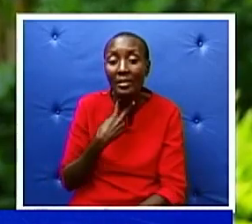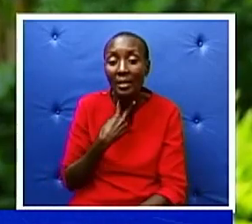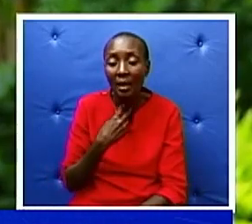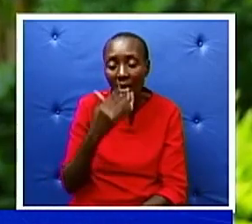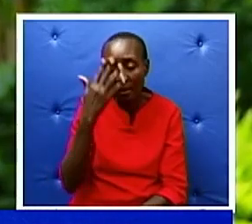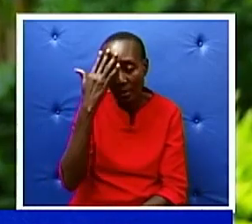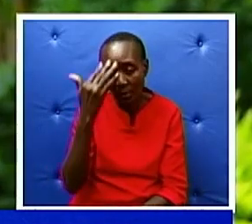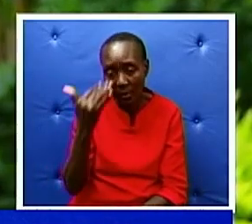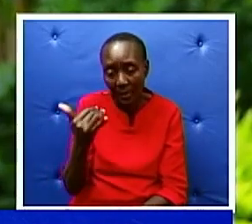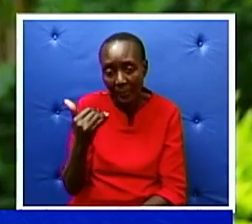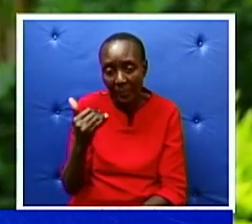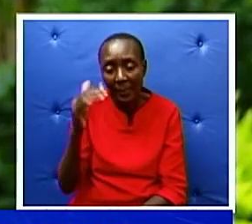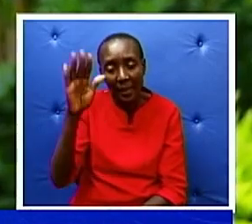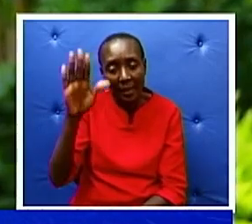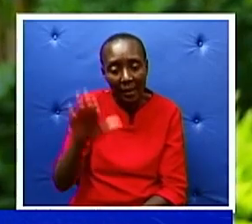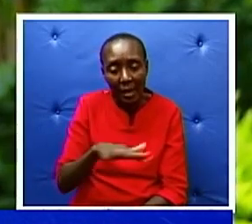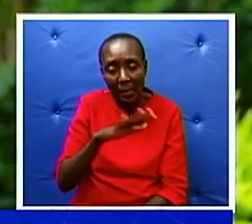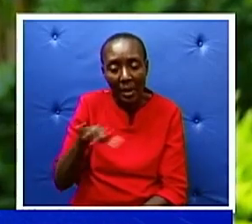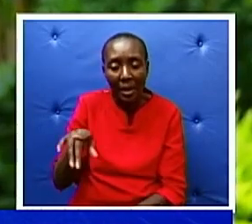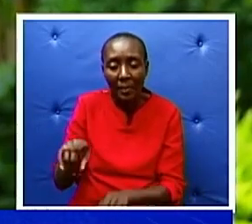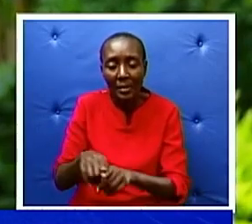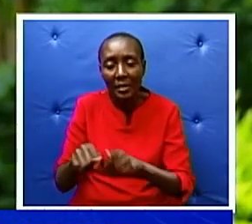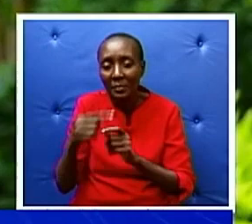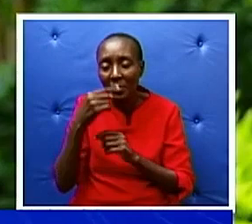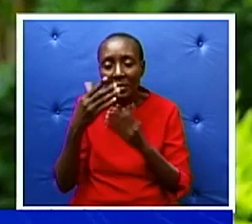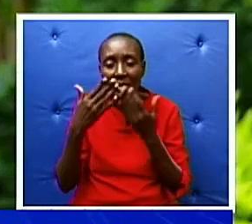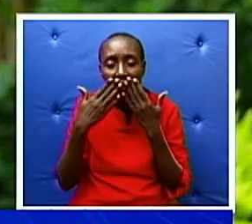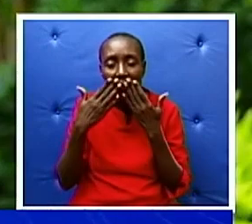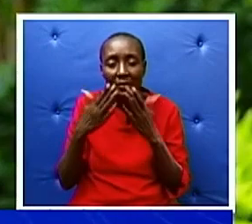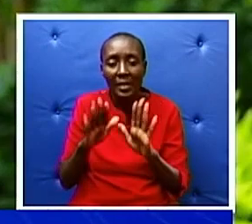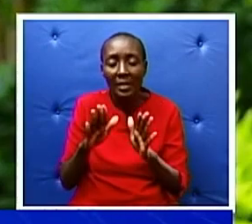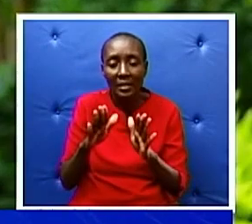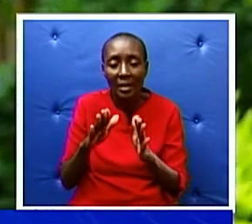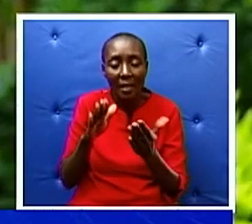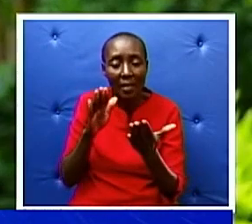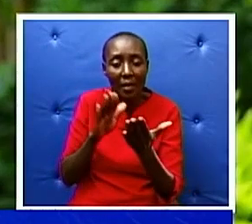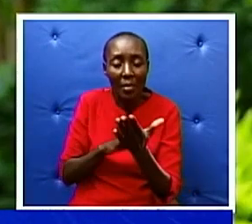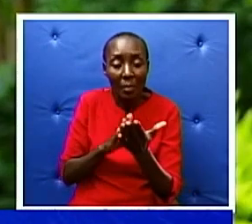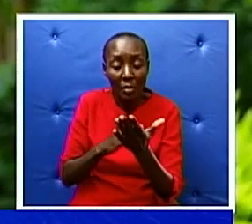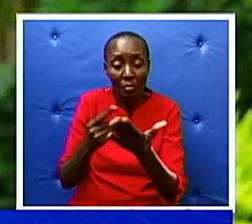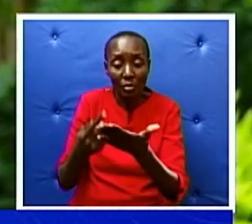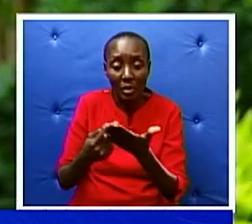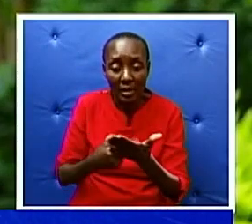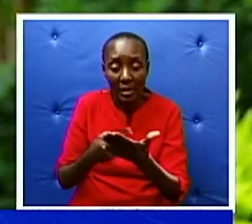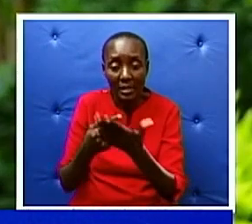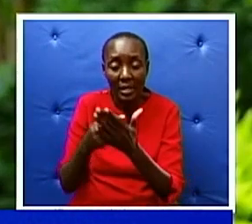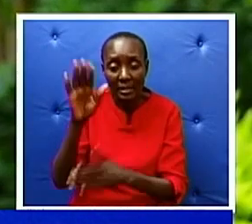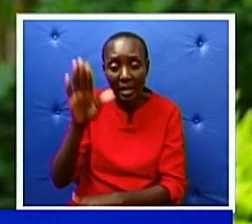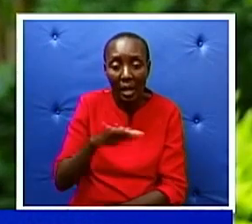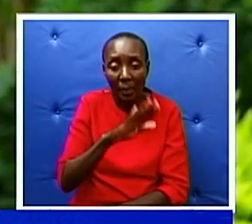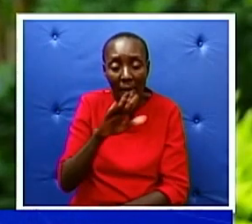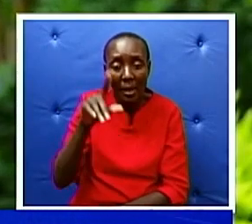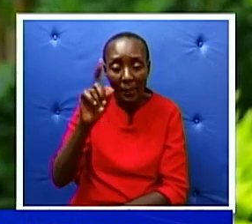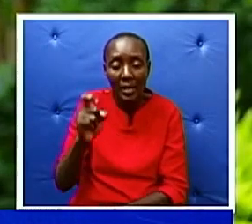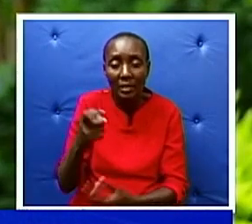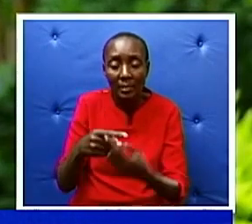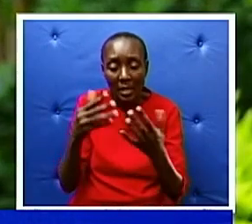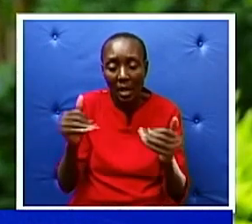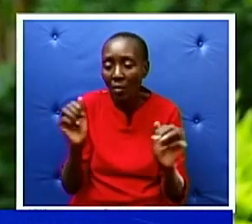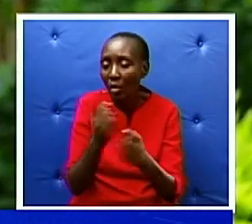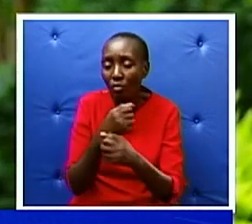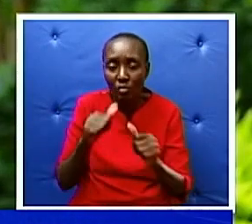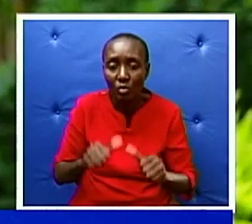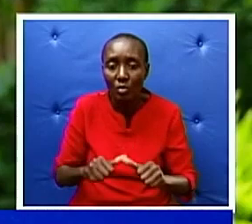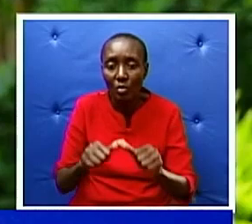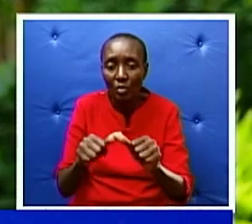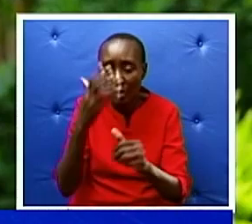course, Parliament, as you have said, the bill is supposed to be being discussed in Parliament, and that, of course, will not go for